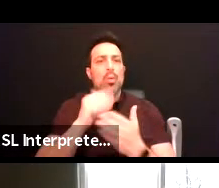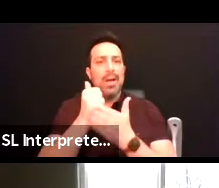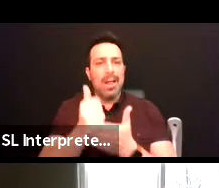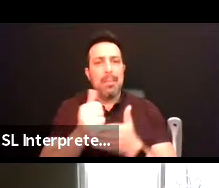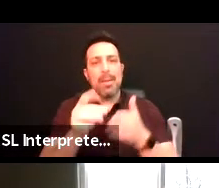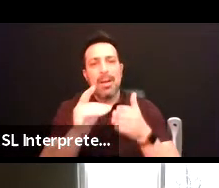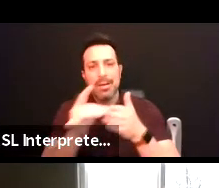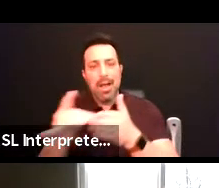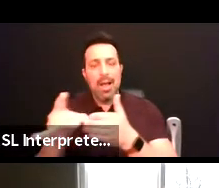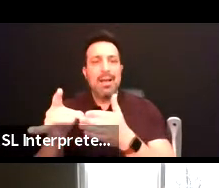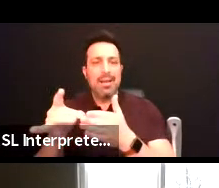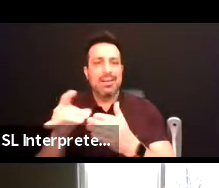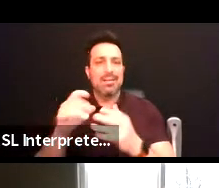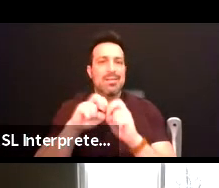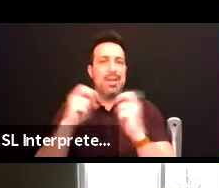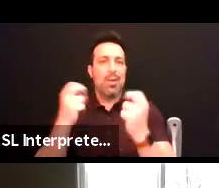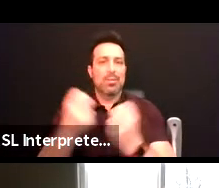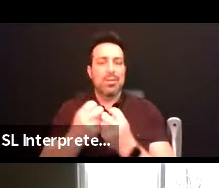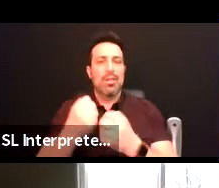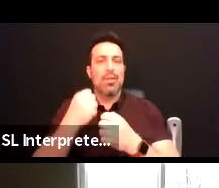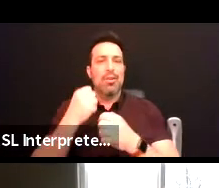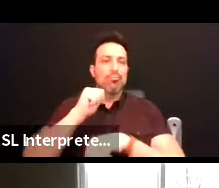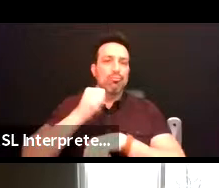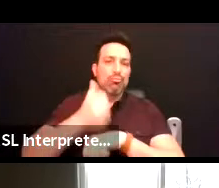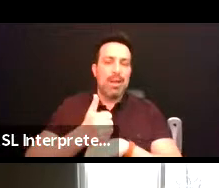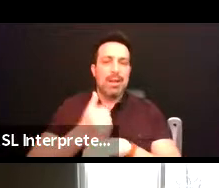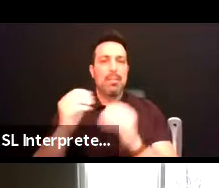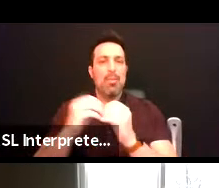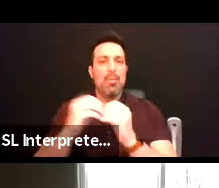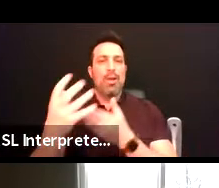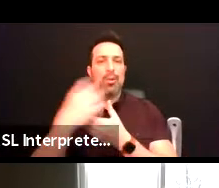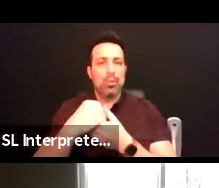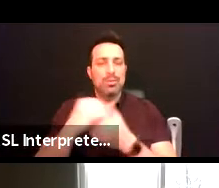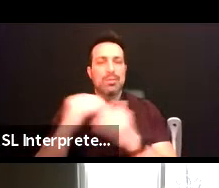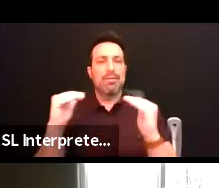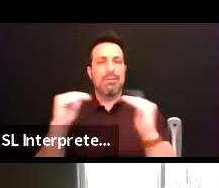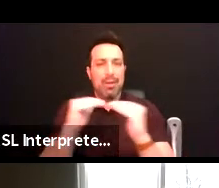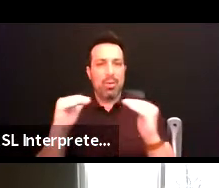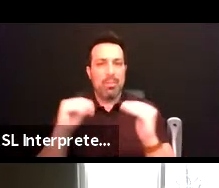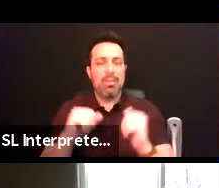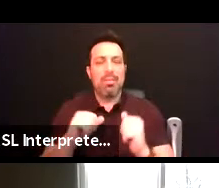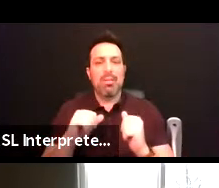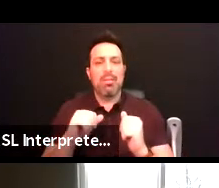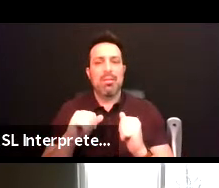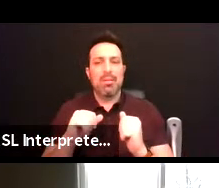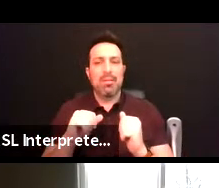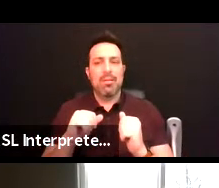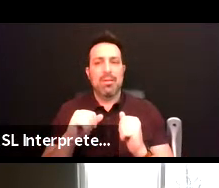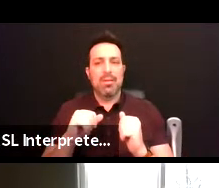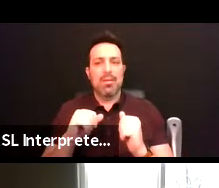and direct council in creating more inclusive, equitable, and